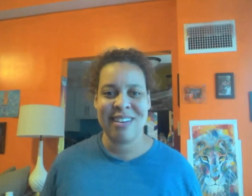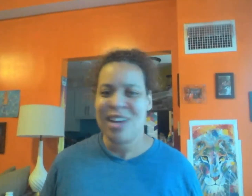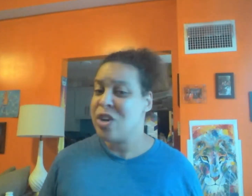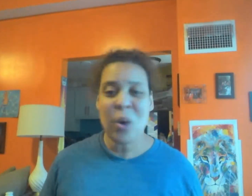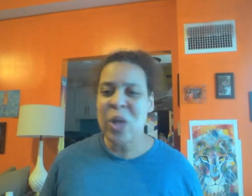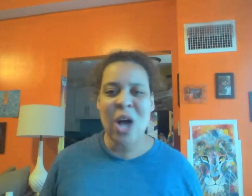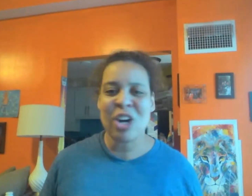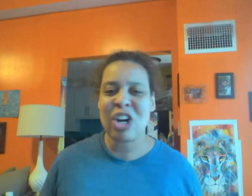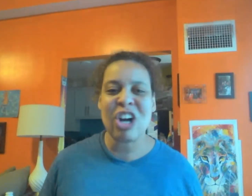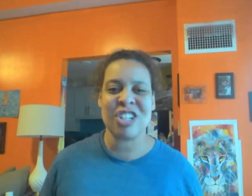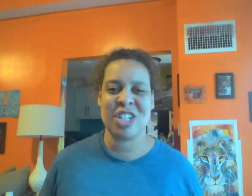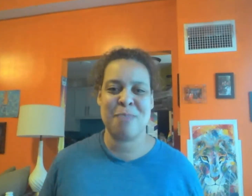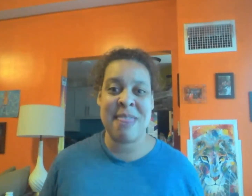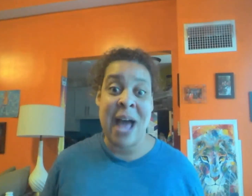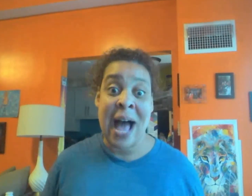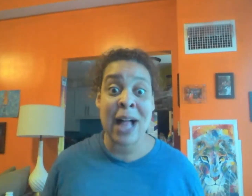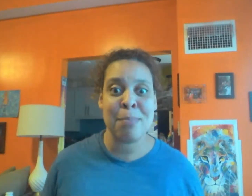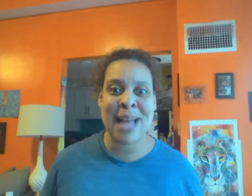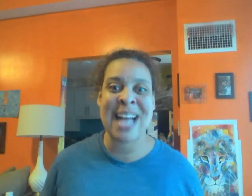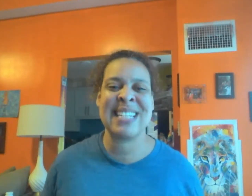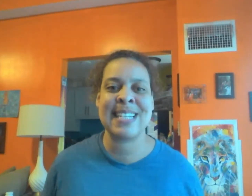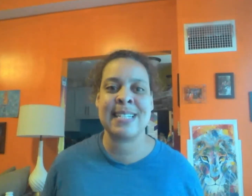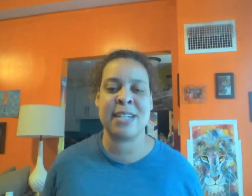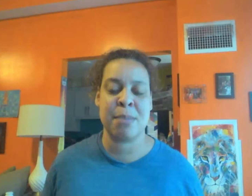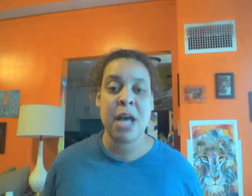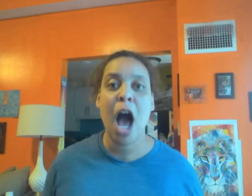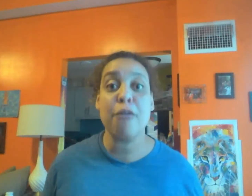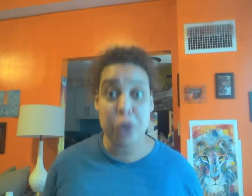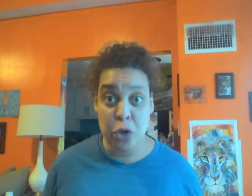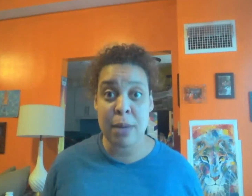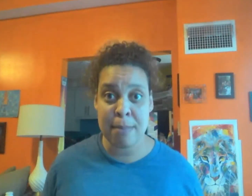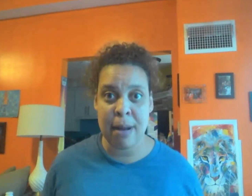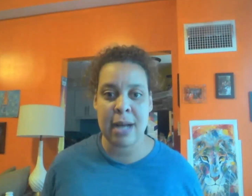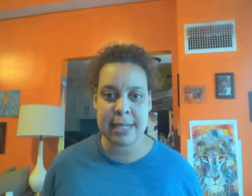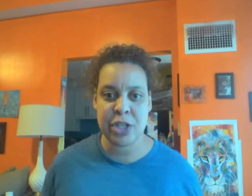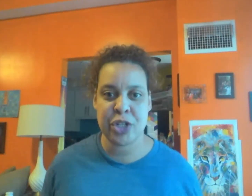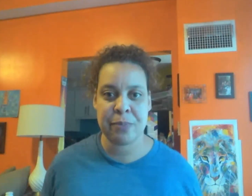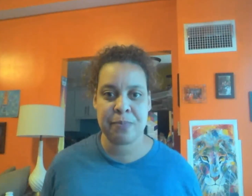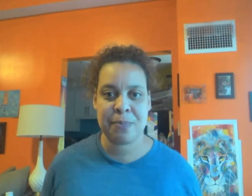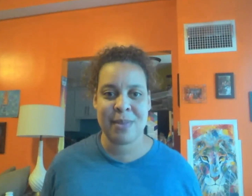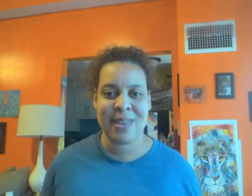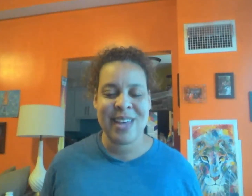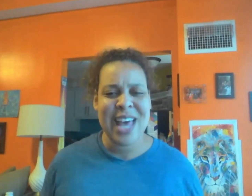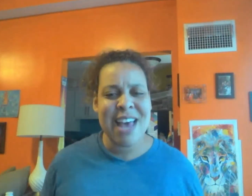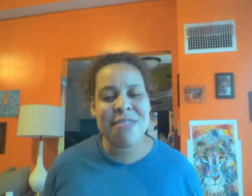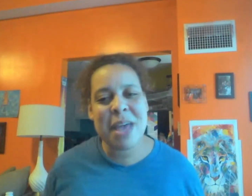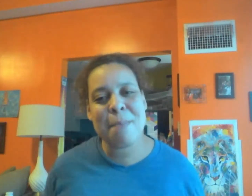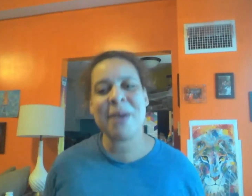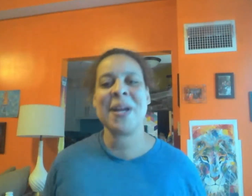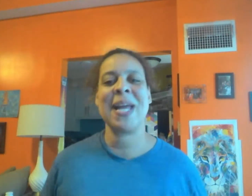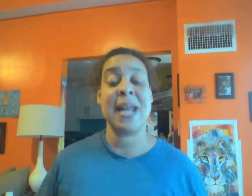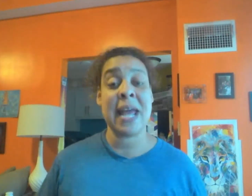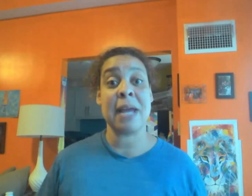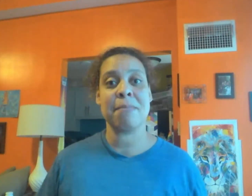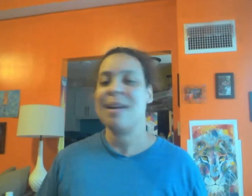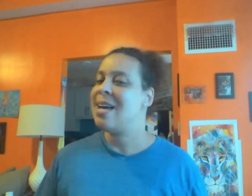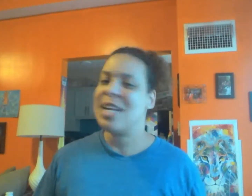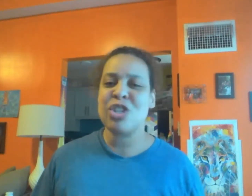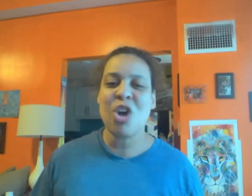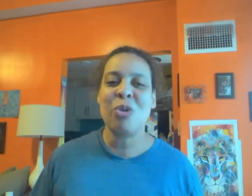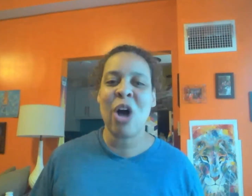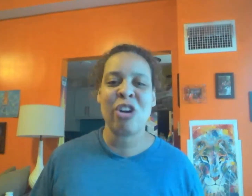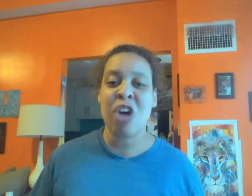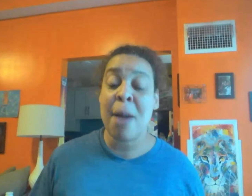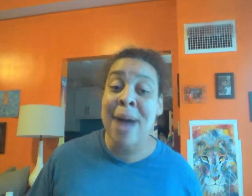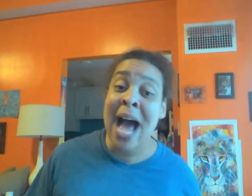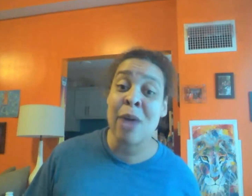country no longer cursed by the hell-black system of human bondage, if the American name